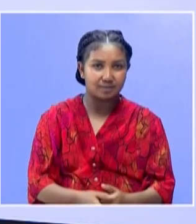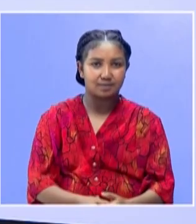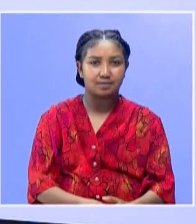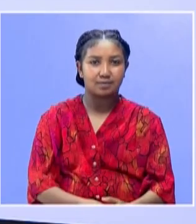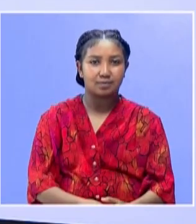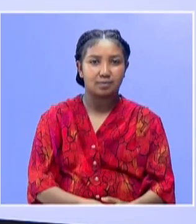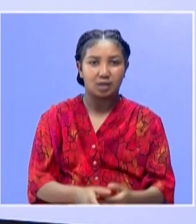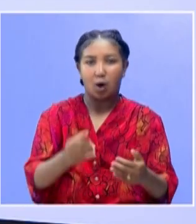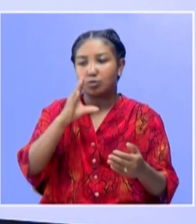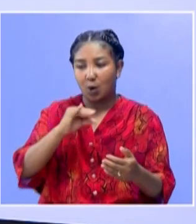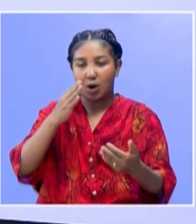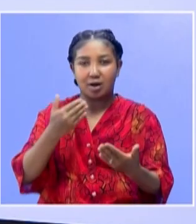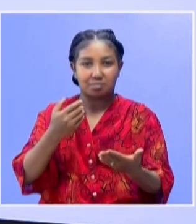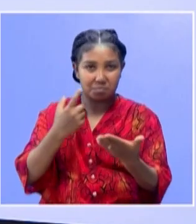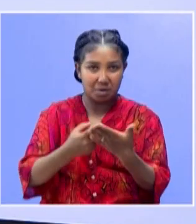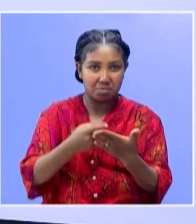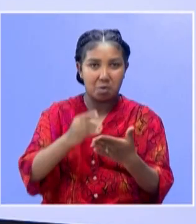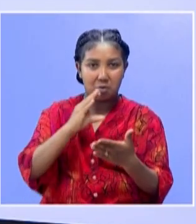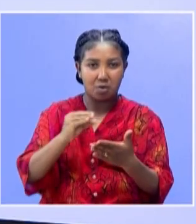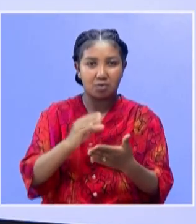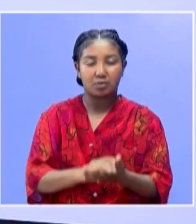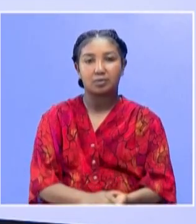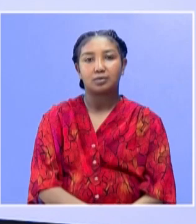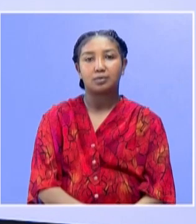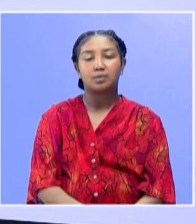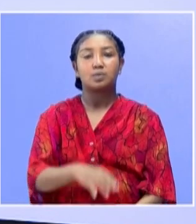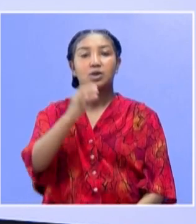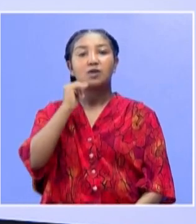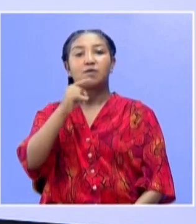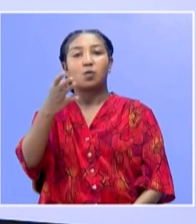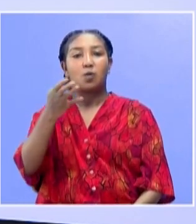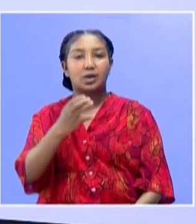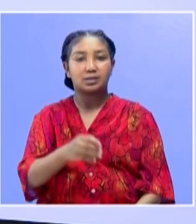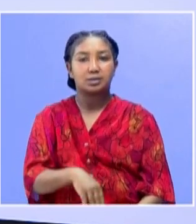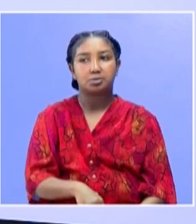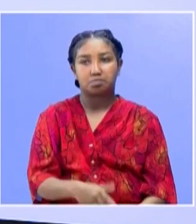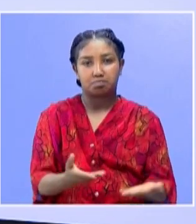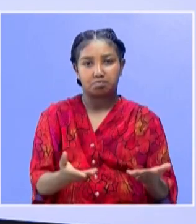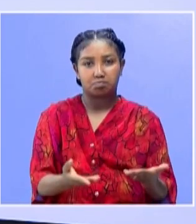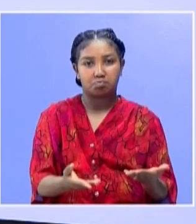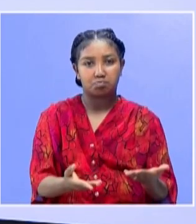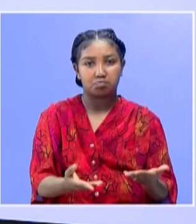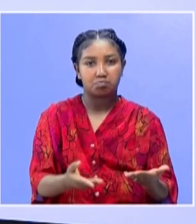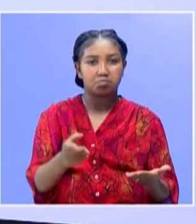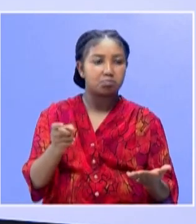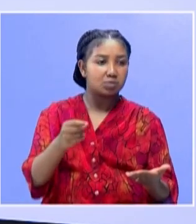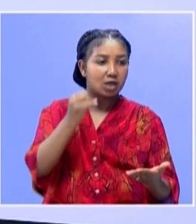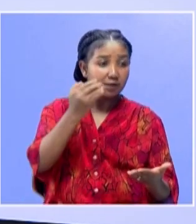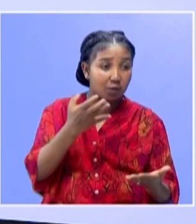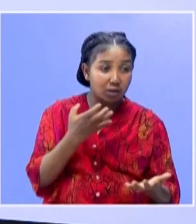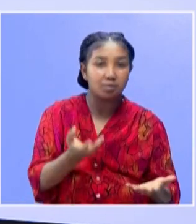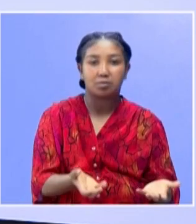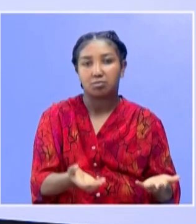At the moment of speaking. Right? All right. If you want, now this time you're talking with somebody and you say